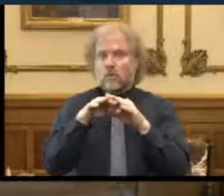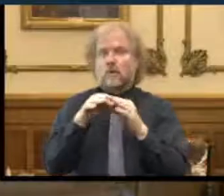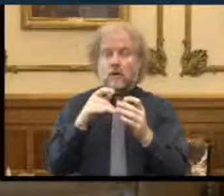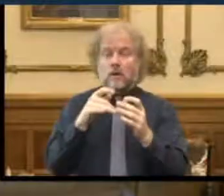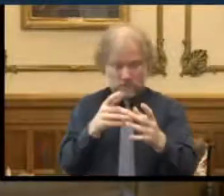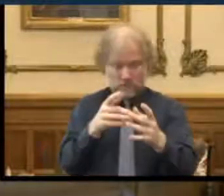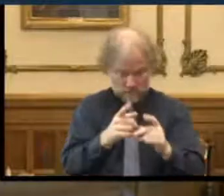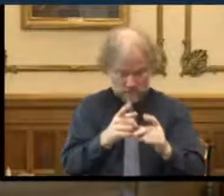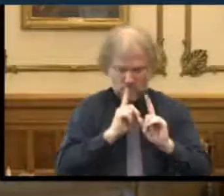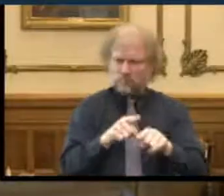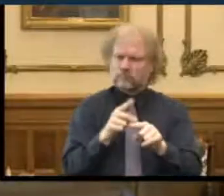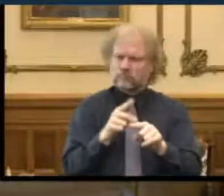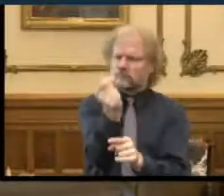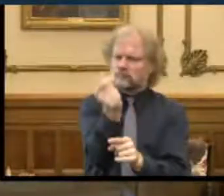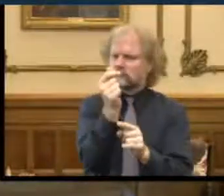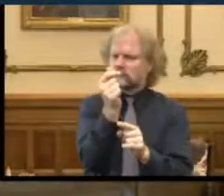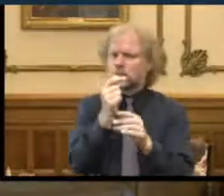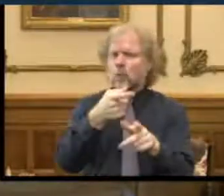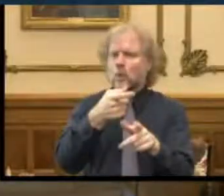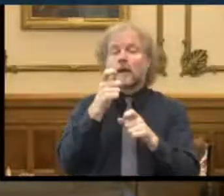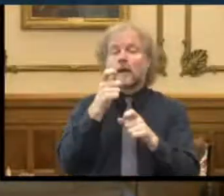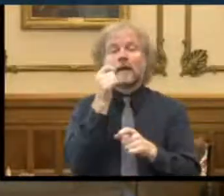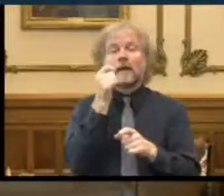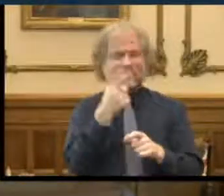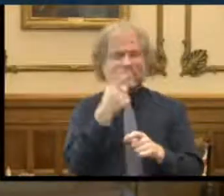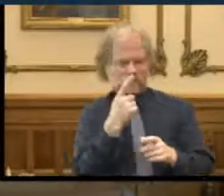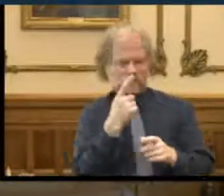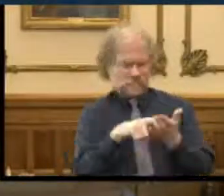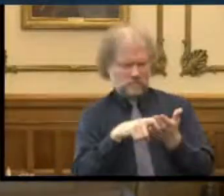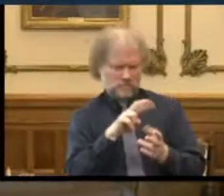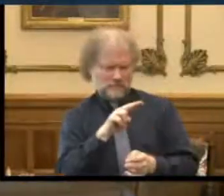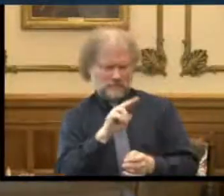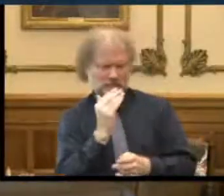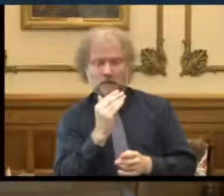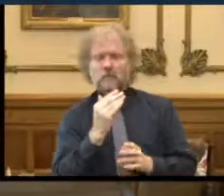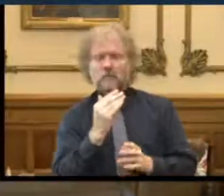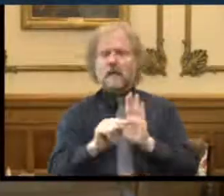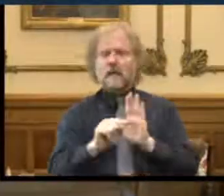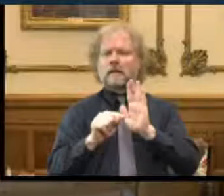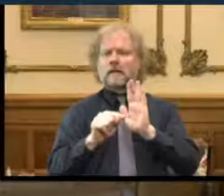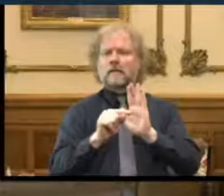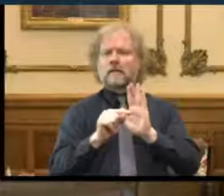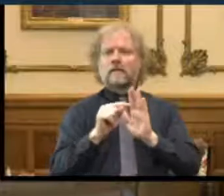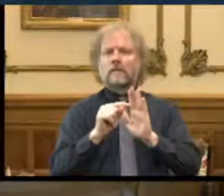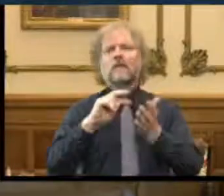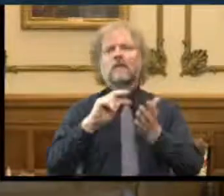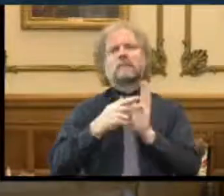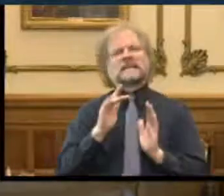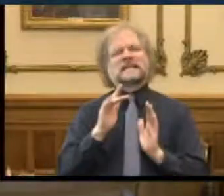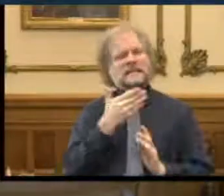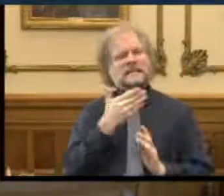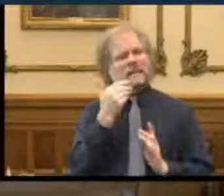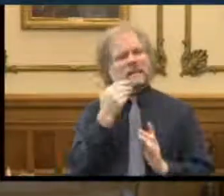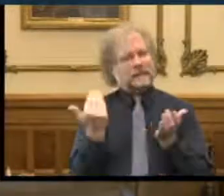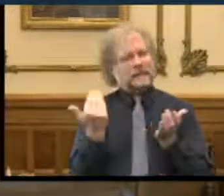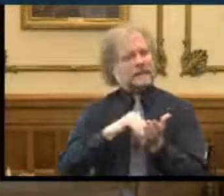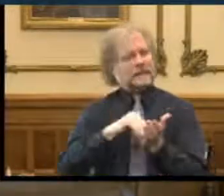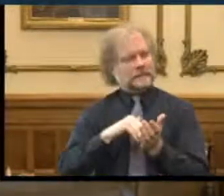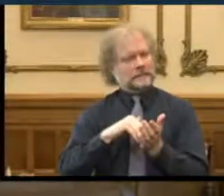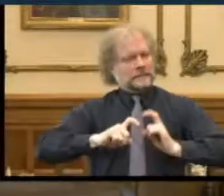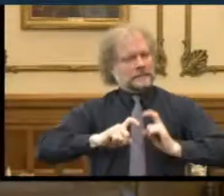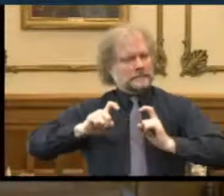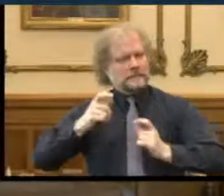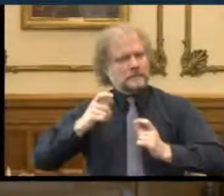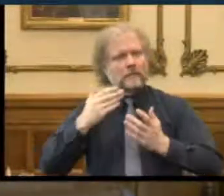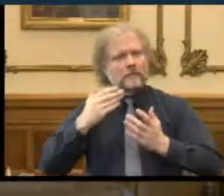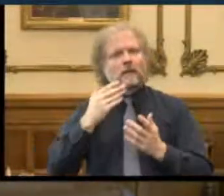very quickly. If it's somebody who's symptomatic and it comes back negative, they probably still need to have additional testing done, because it may